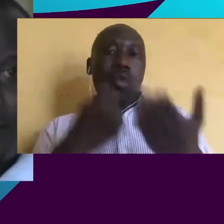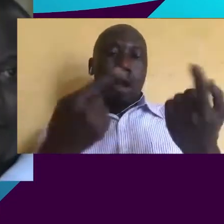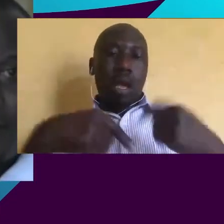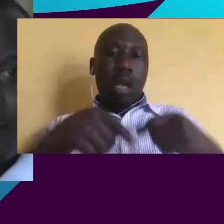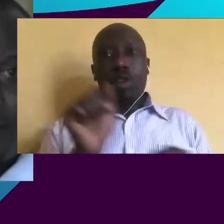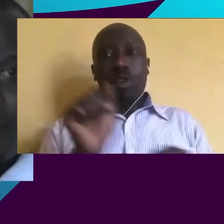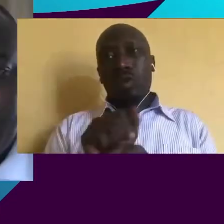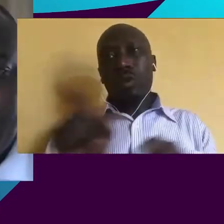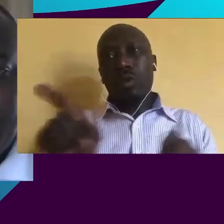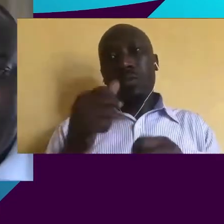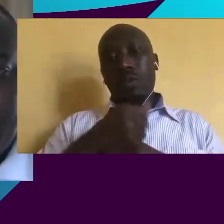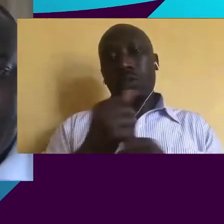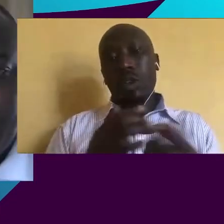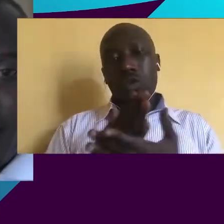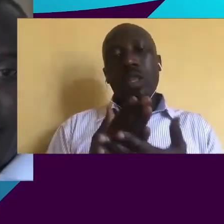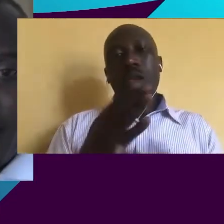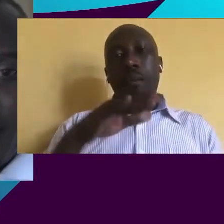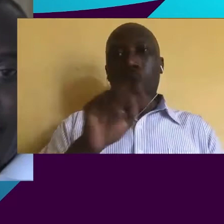more women playing?